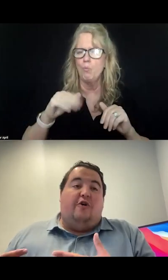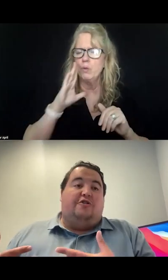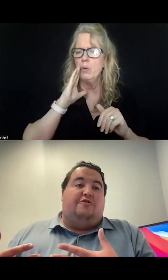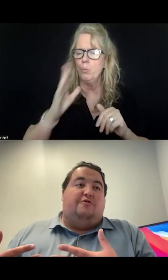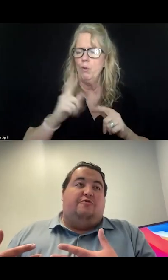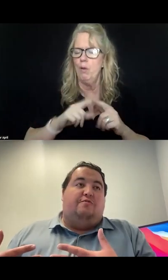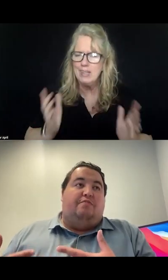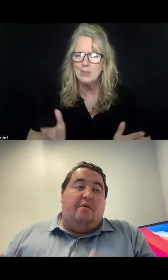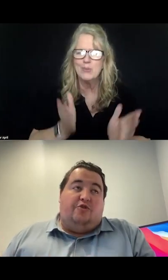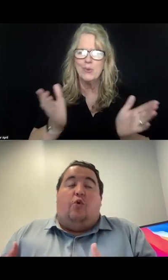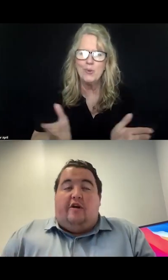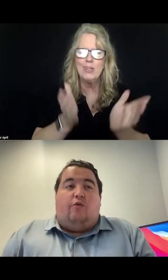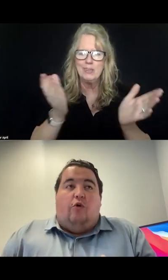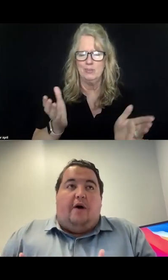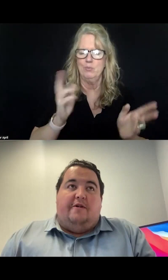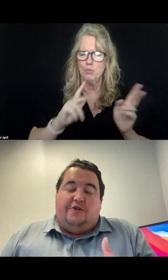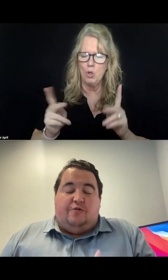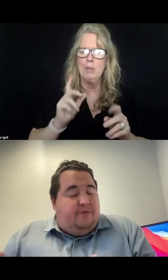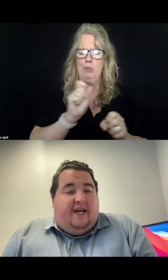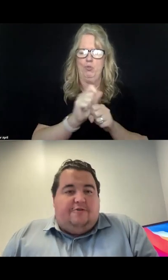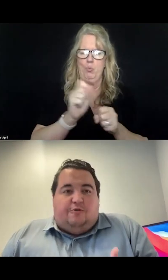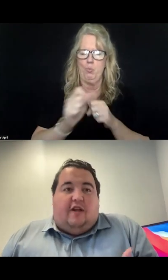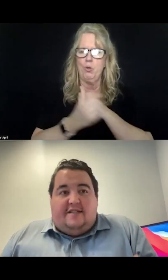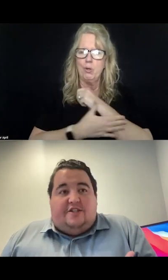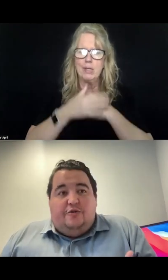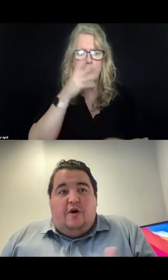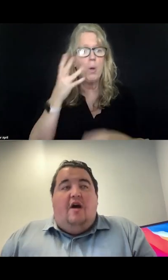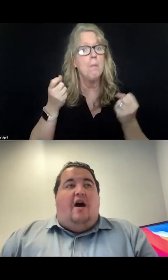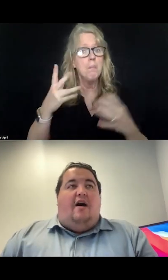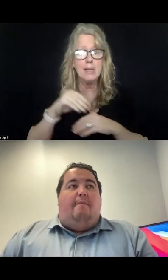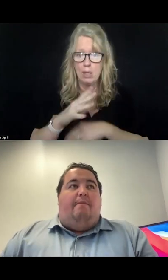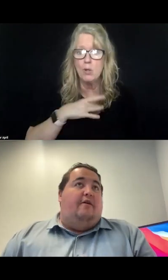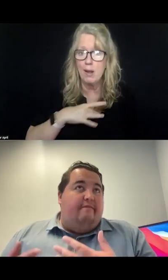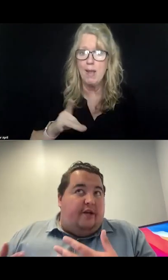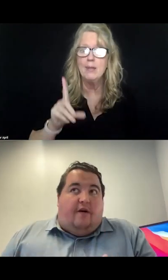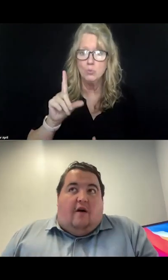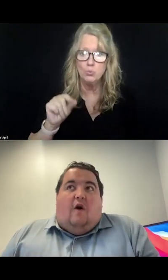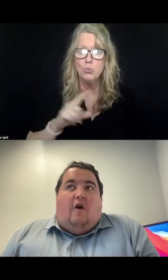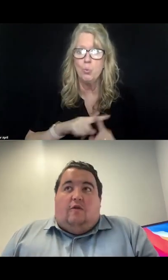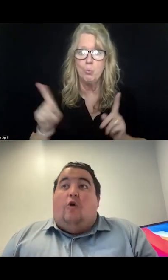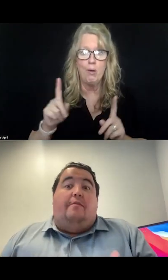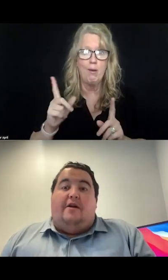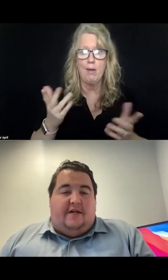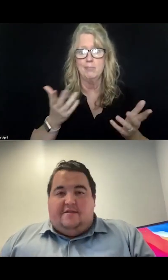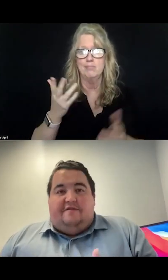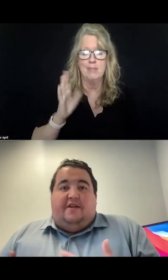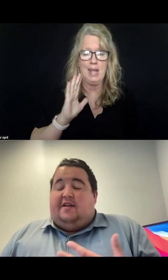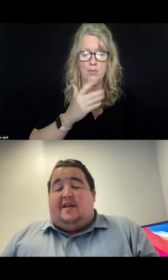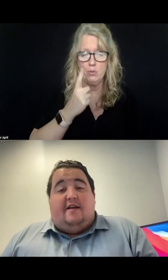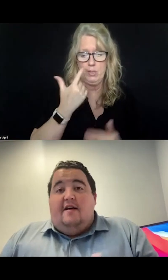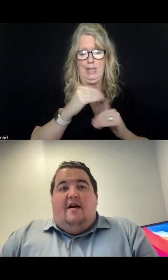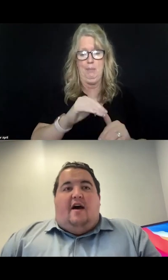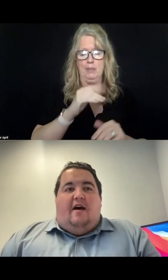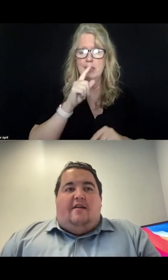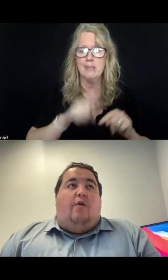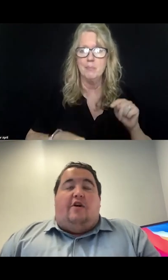encourage folks to be able to work in rural populations, which many counselors like to do, but are limited because they feel like they